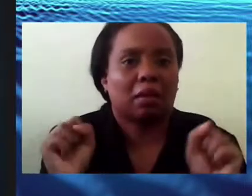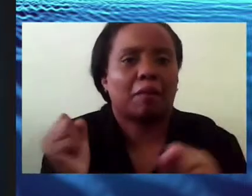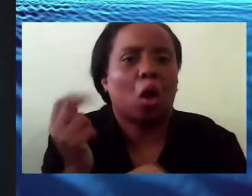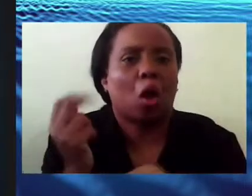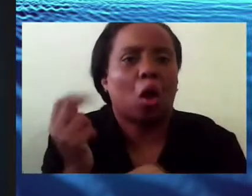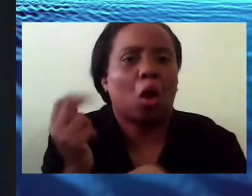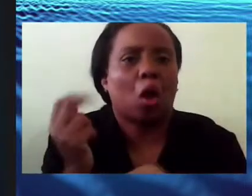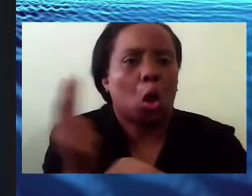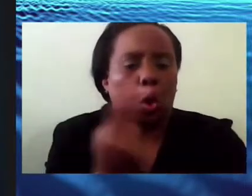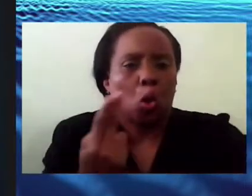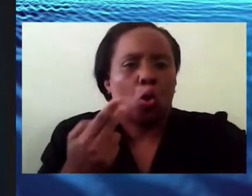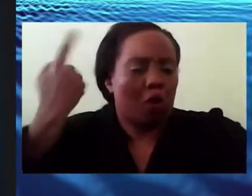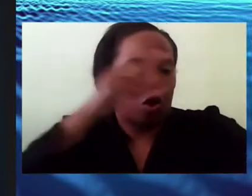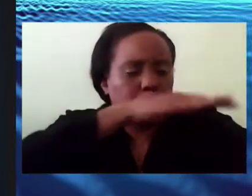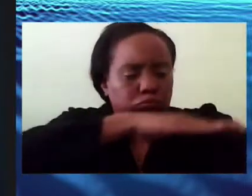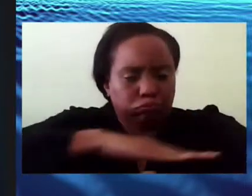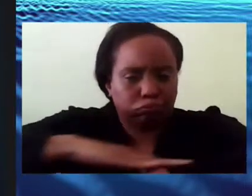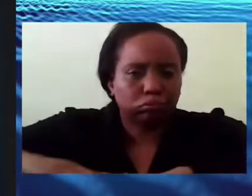So